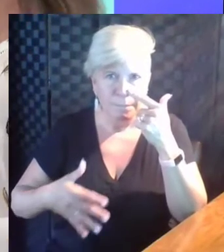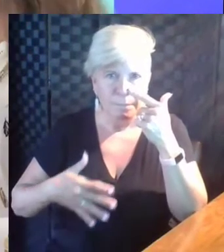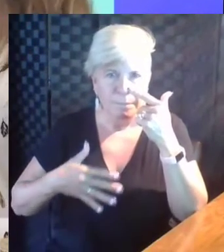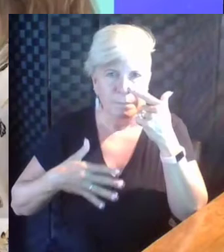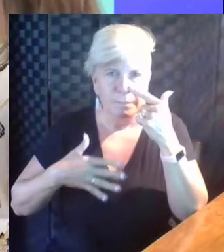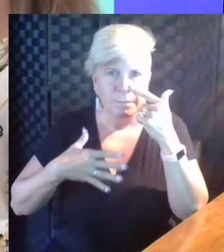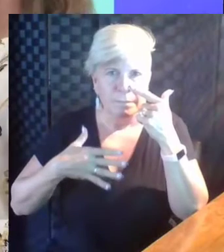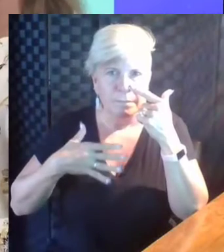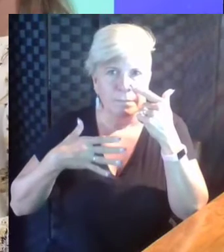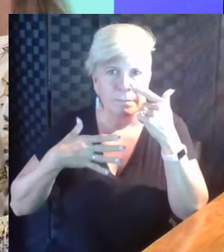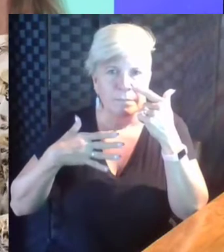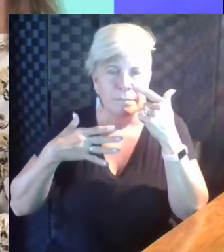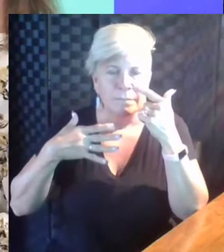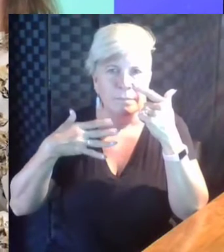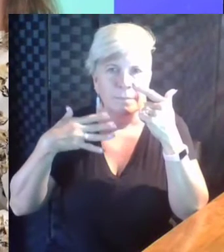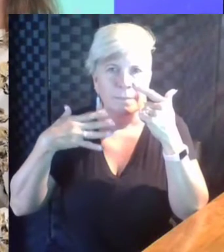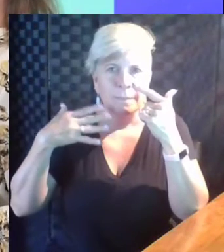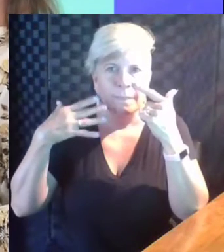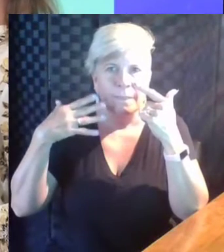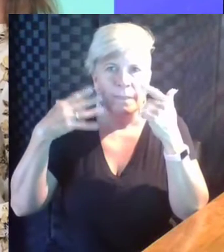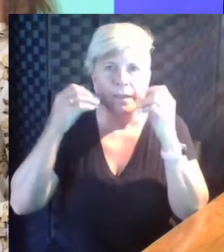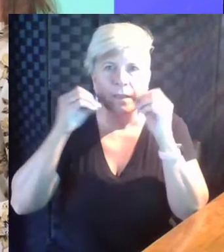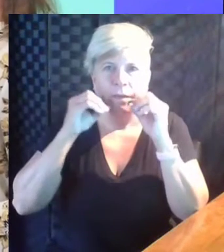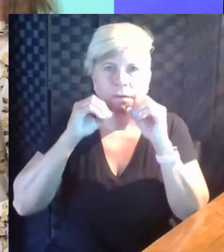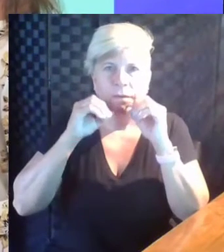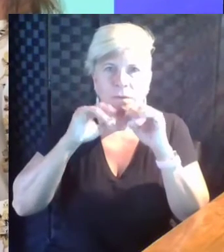Last one. Make it your best. Here we go.